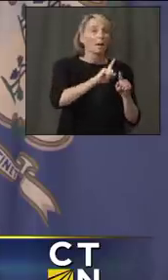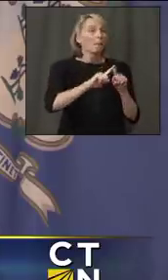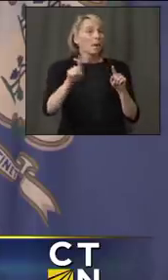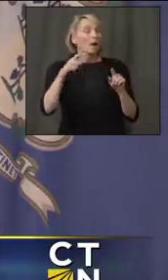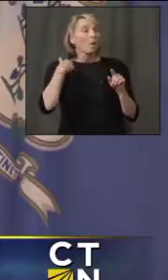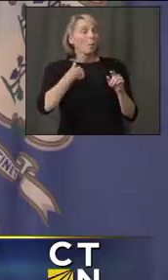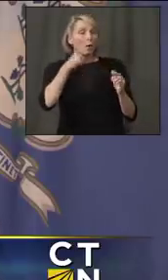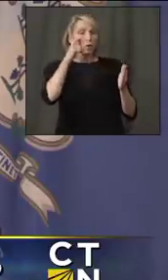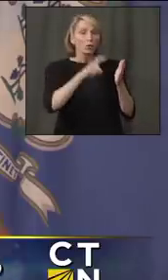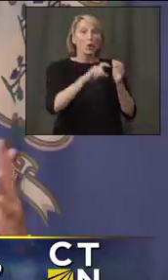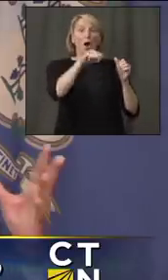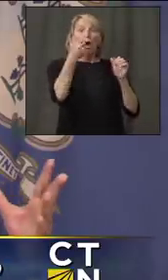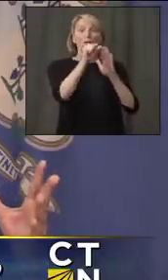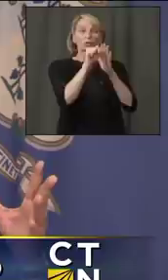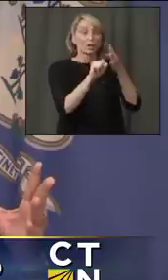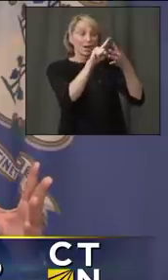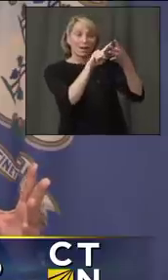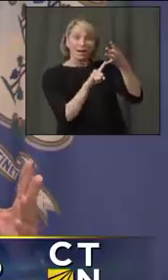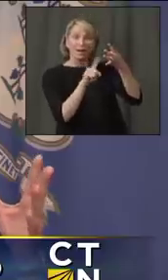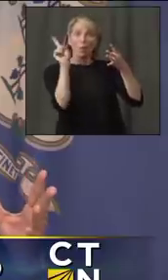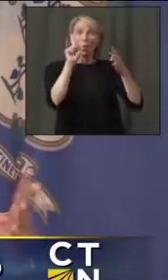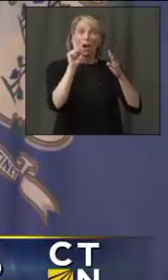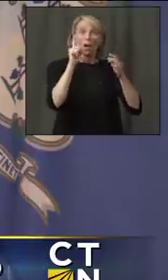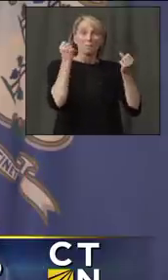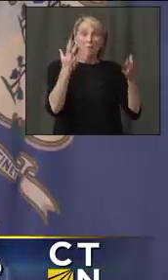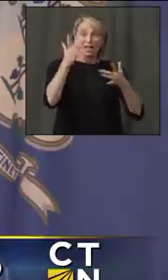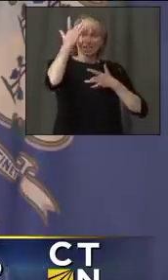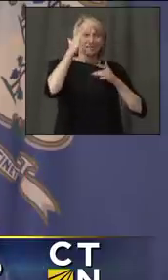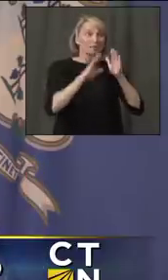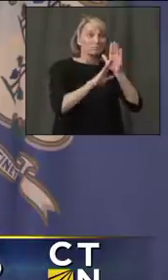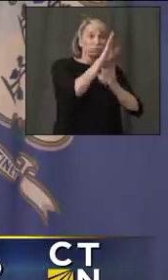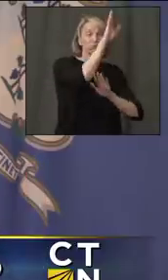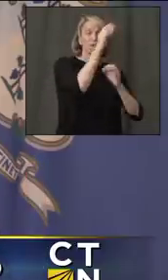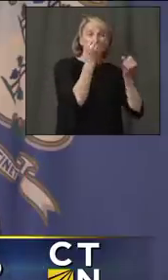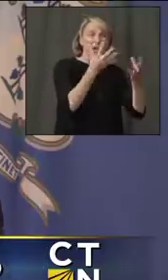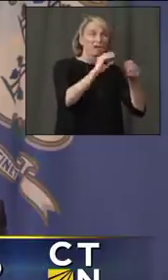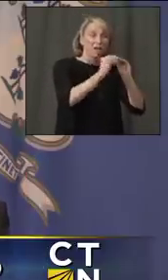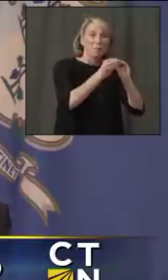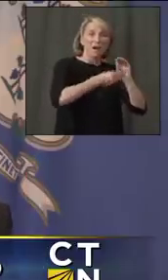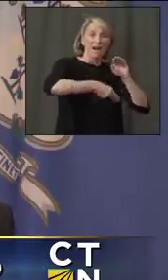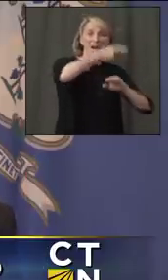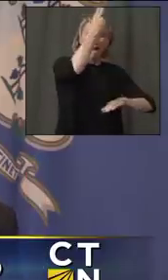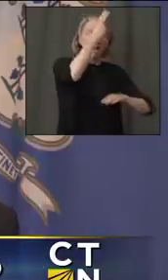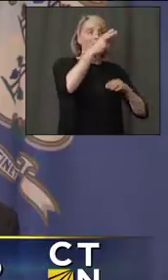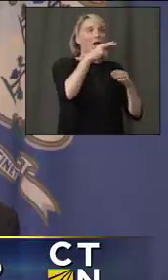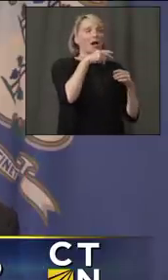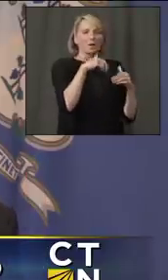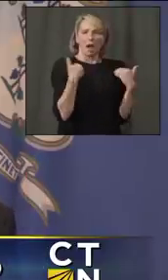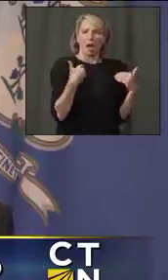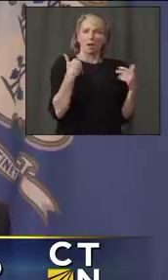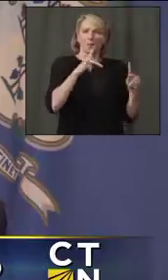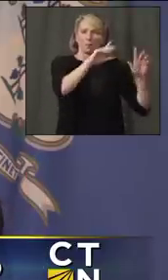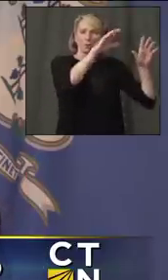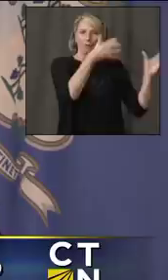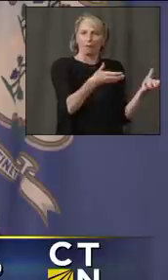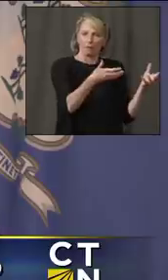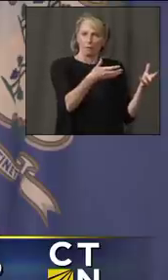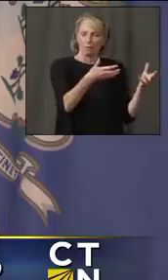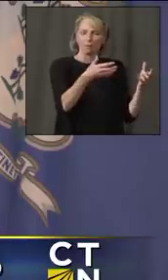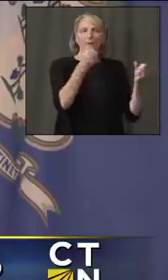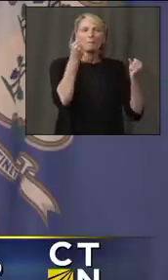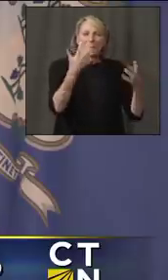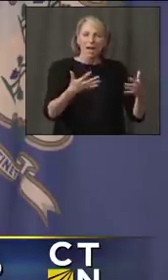out because so many more young people are testing positive, we now have a bigger cohort of them who